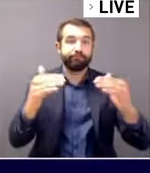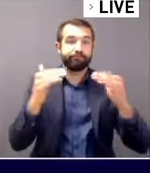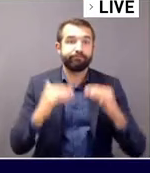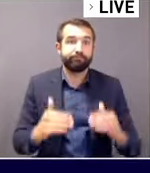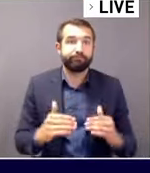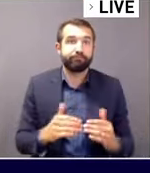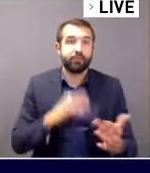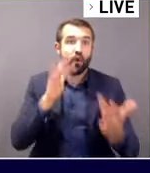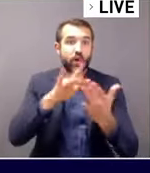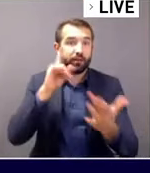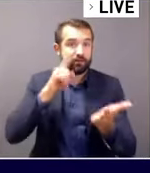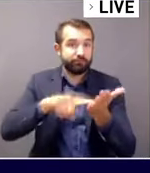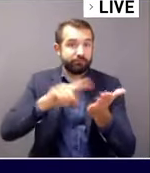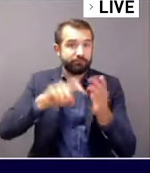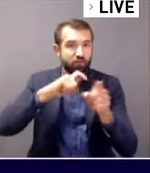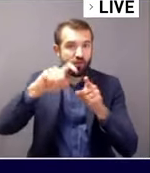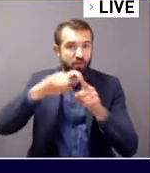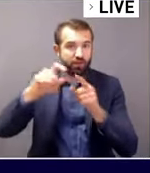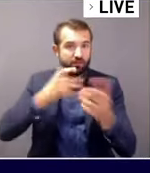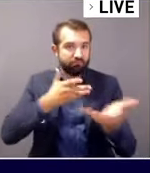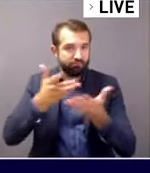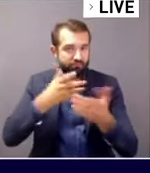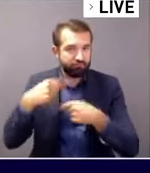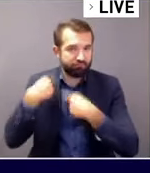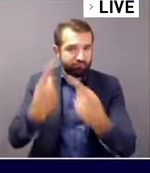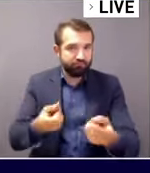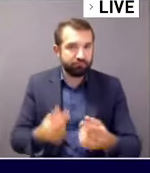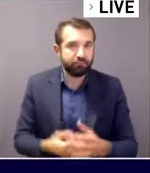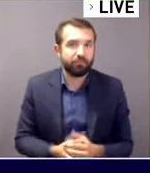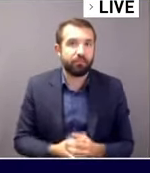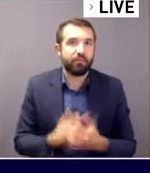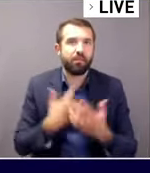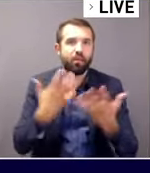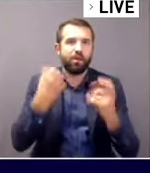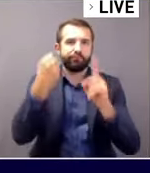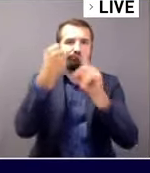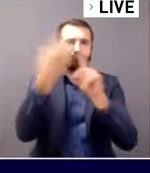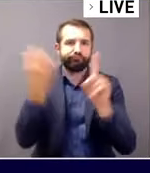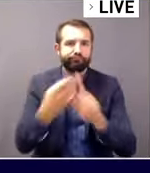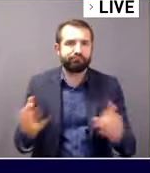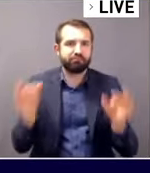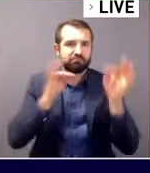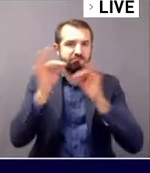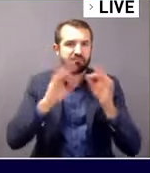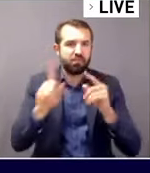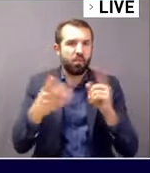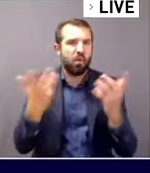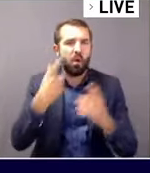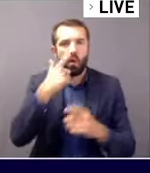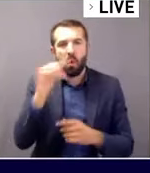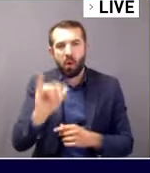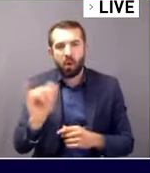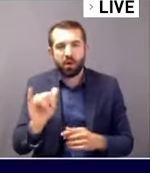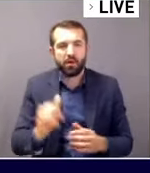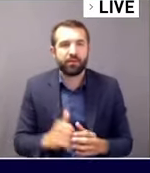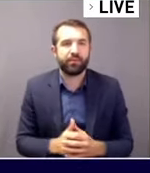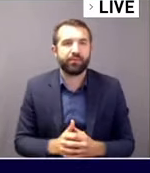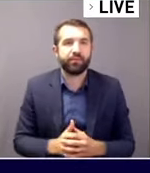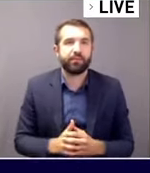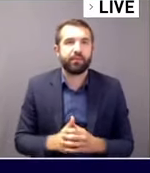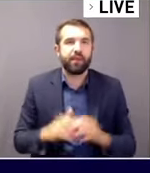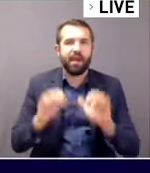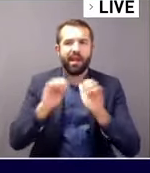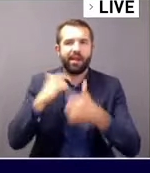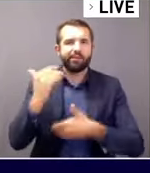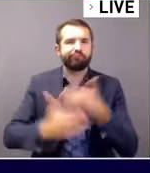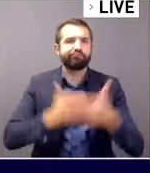Speaking of contact tracing, I'd like to take a moment to talk a little bit more about contact tracing, how